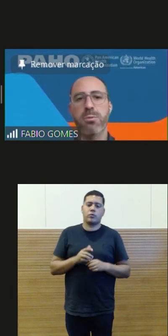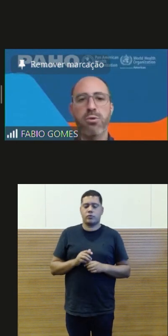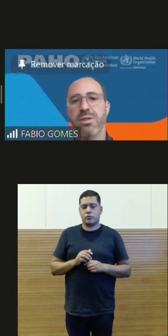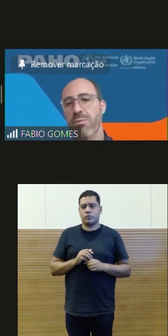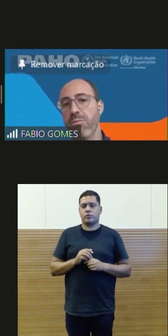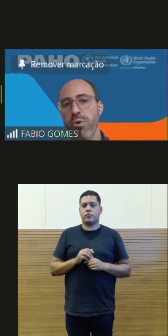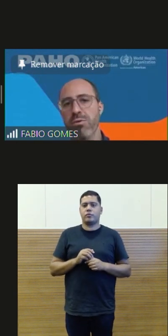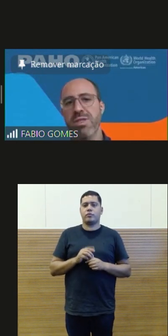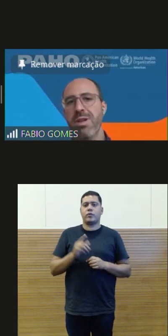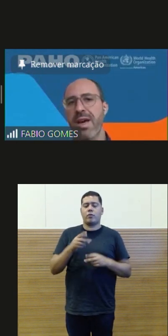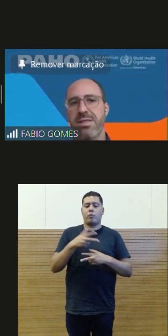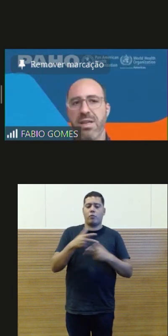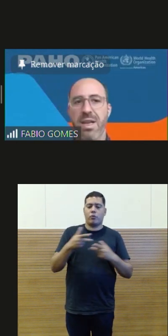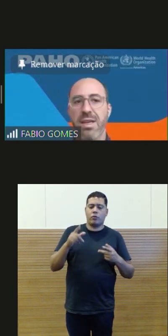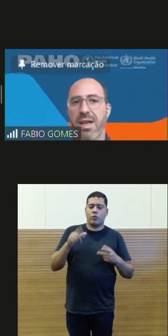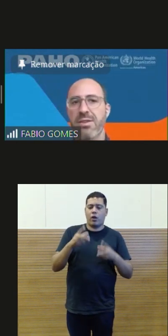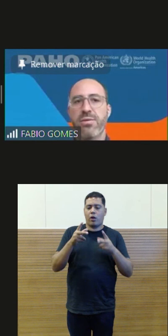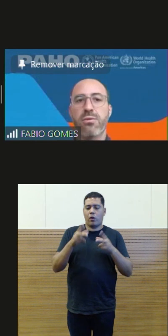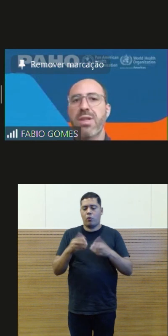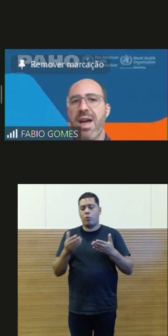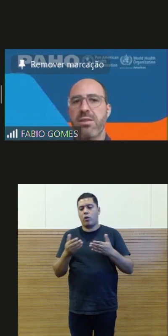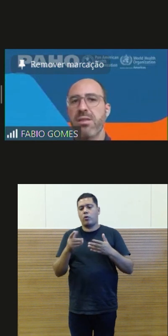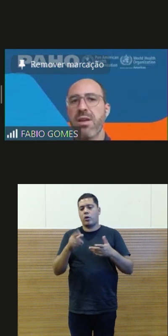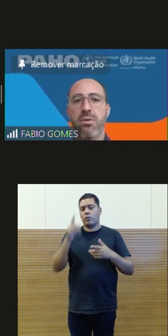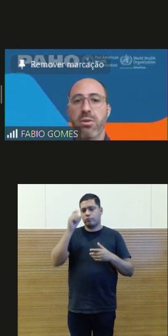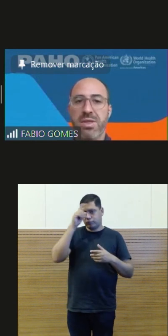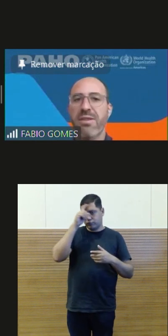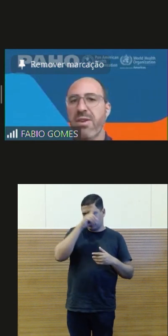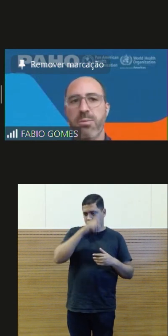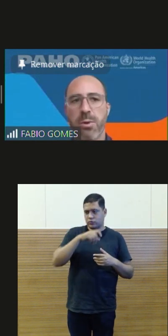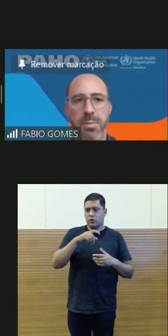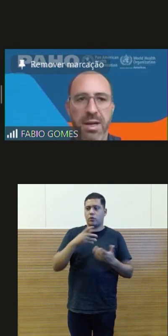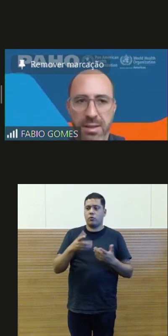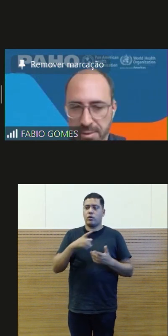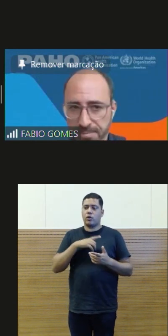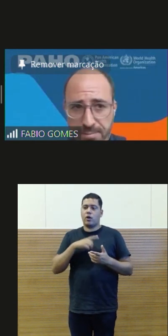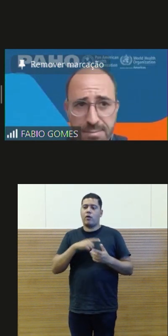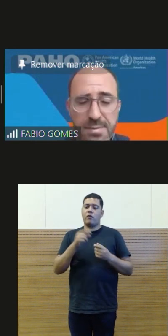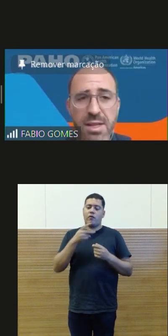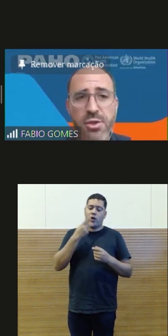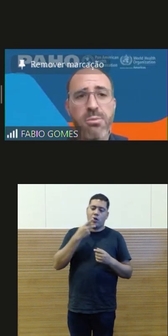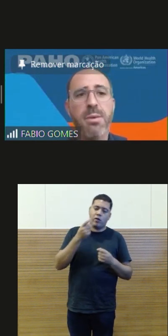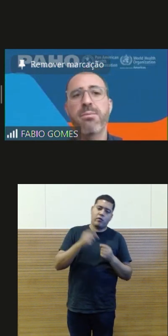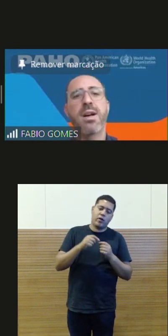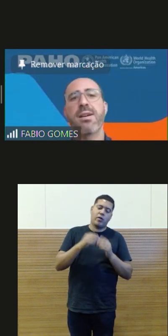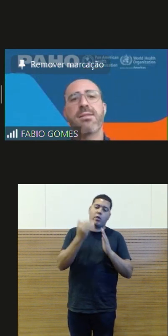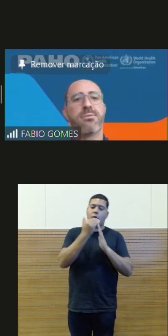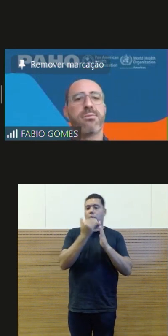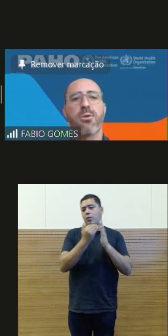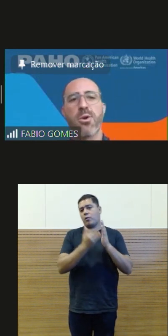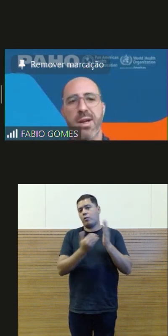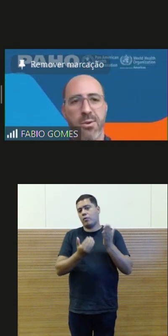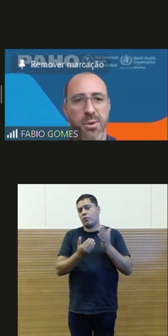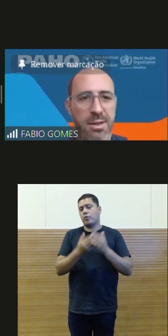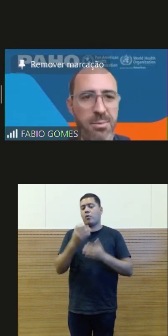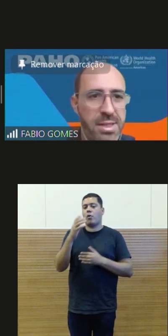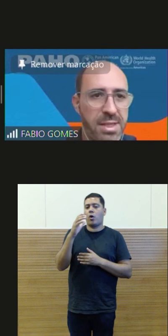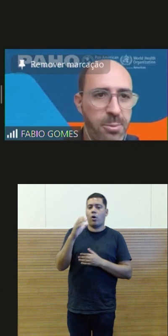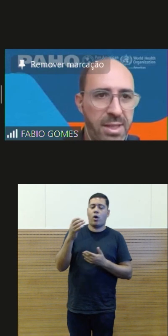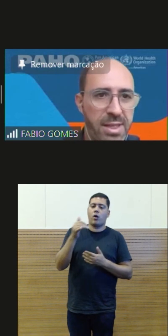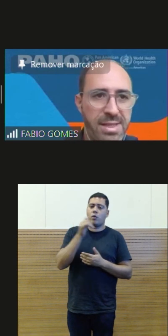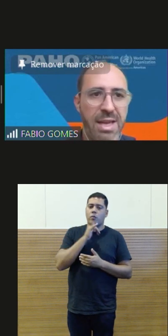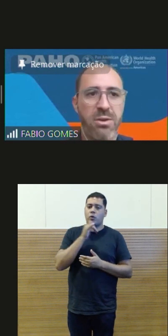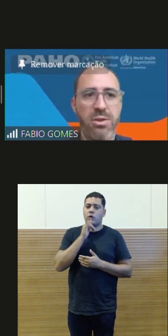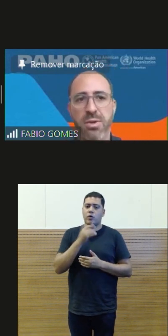for ultra-processed, where products are very similar. And the difficulty when you're doing an ad of